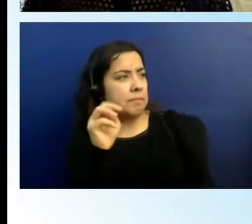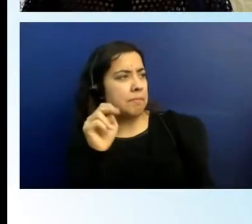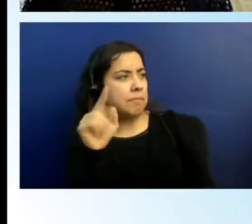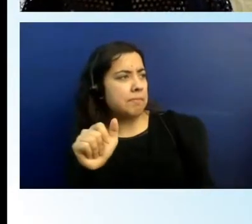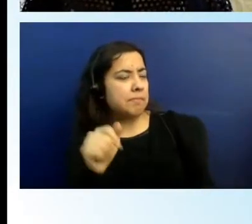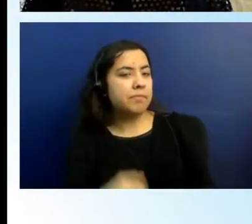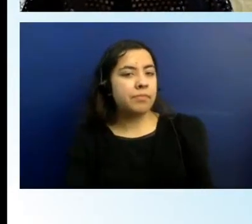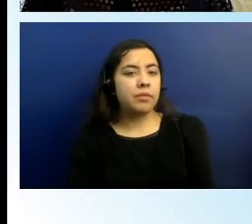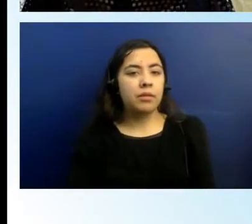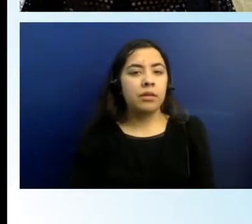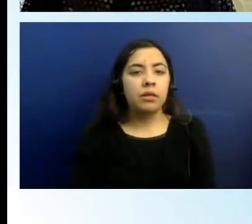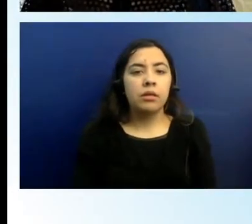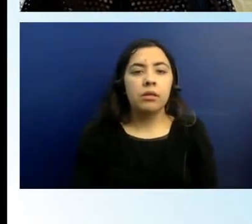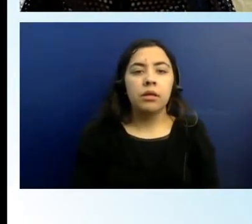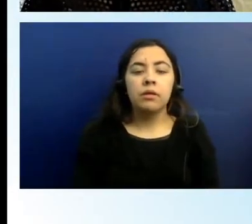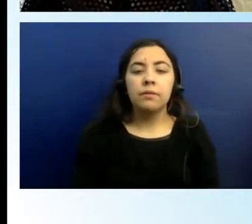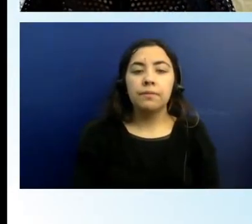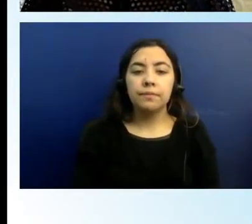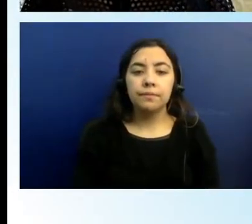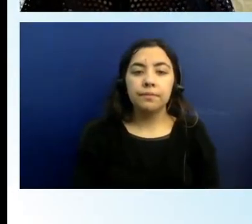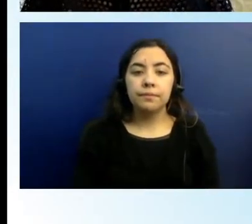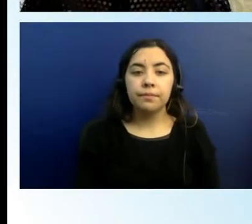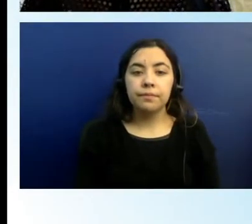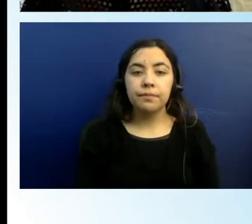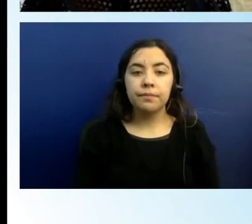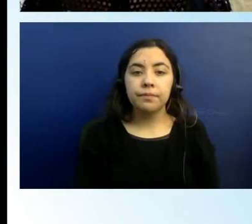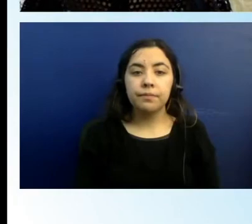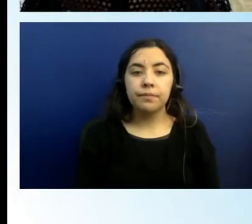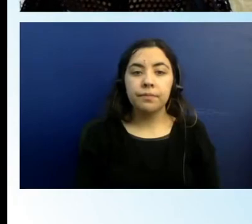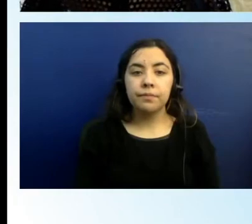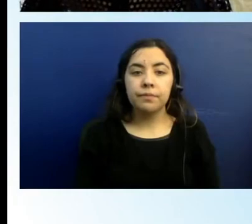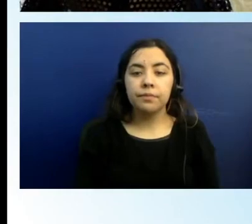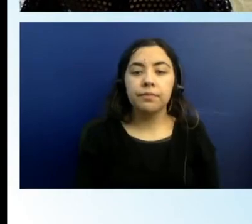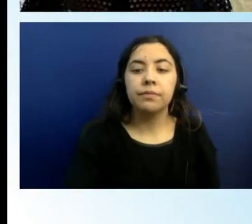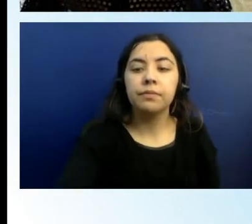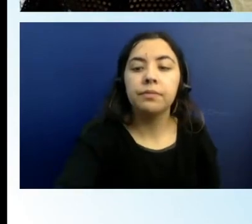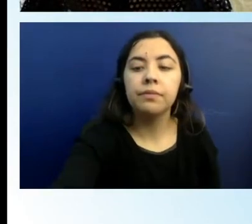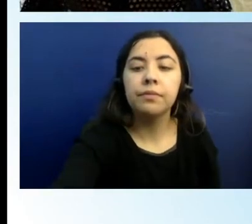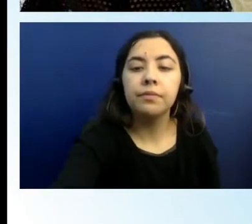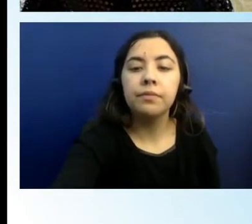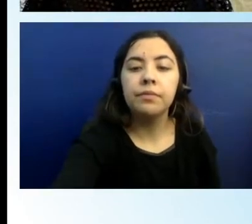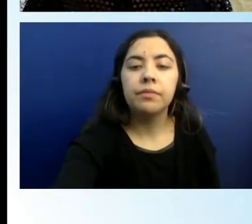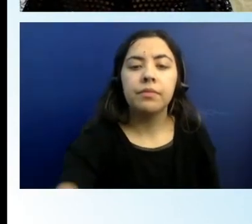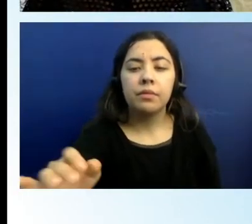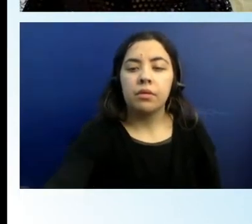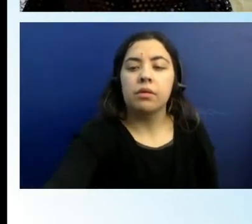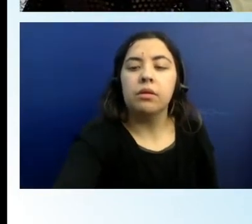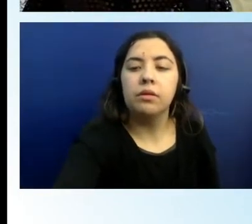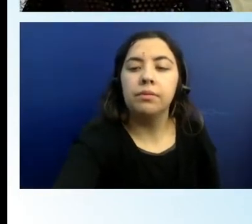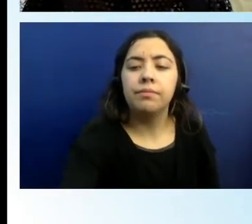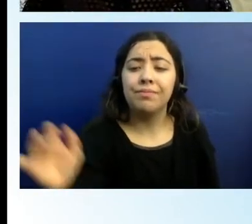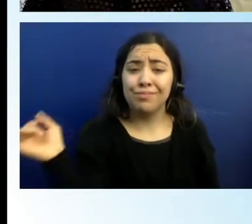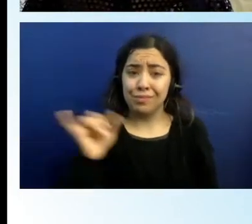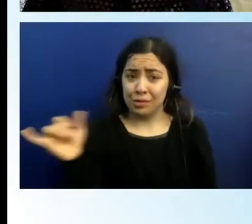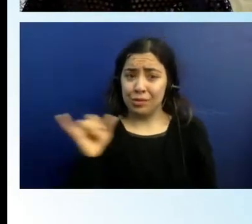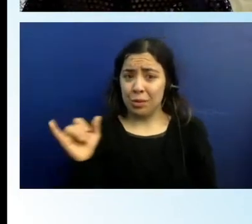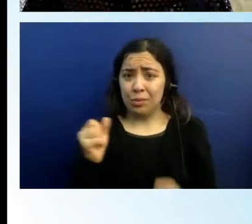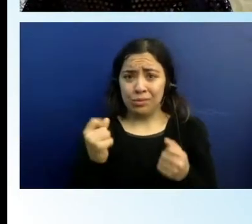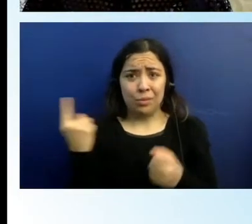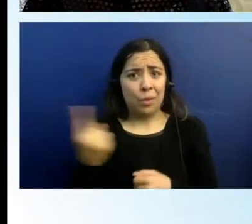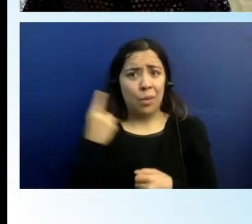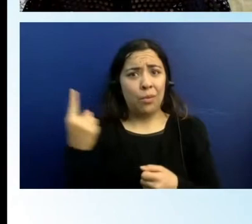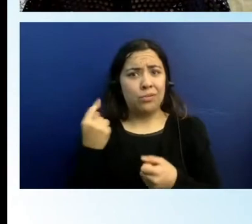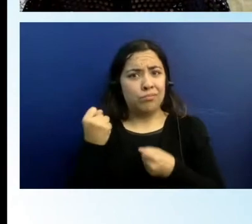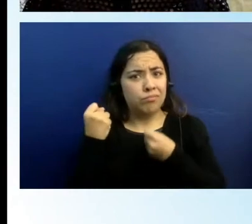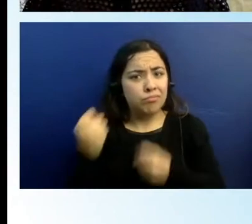You saw both X's work in mind that it's always very participatory. So I think at a very surface level, obviously there's